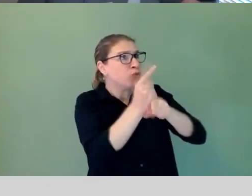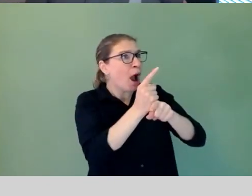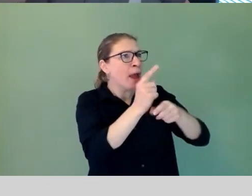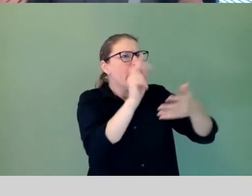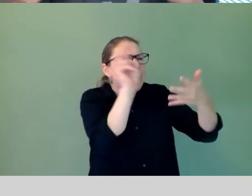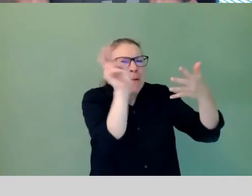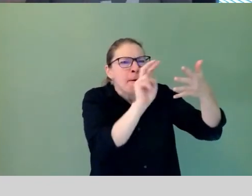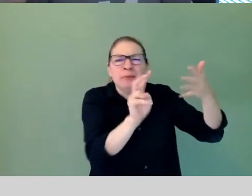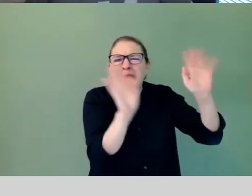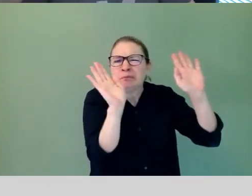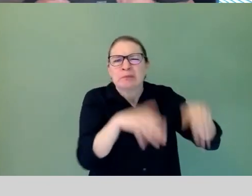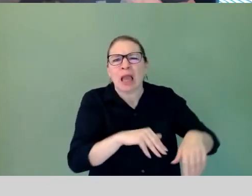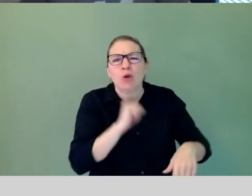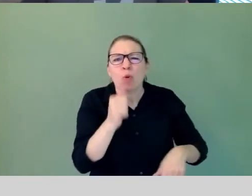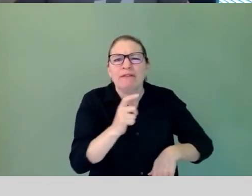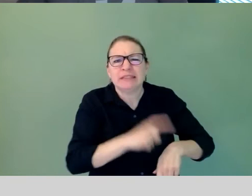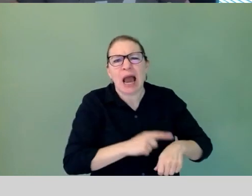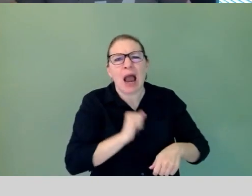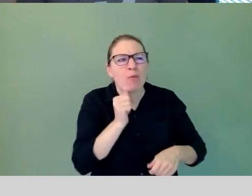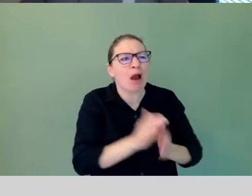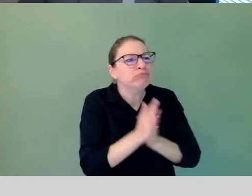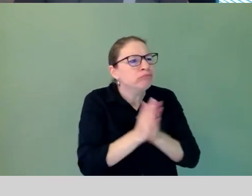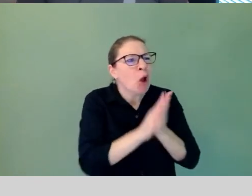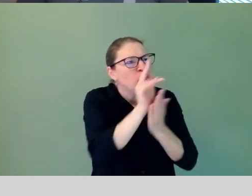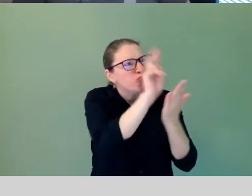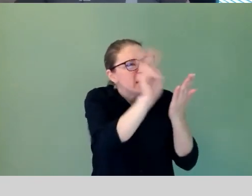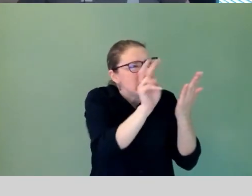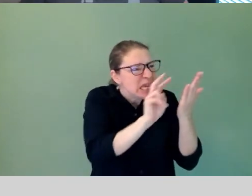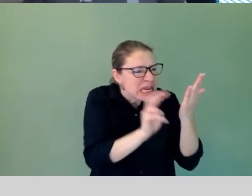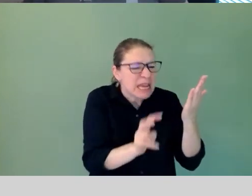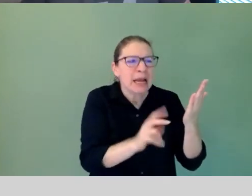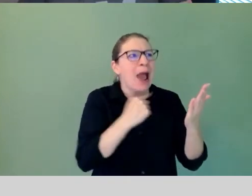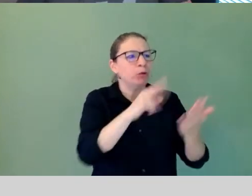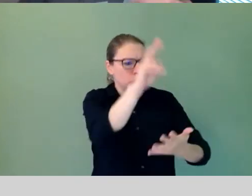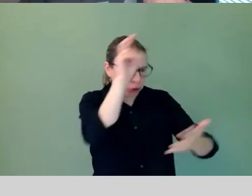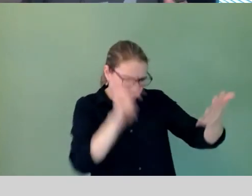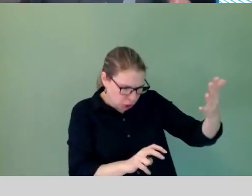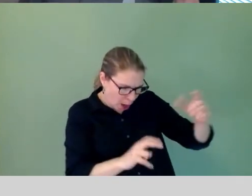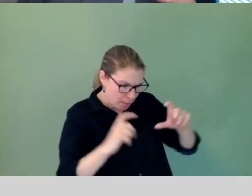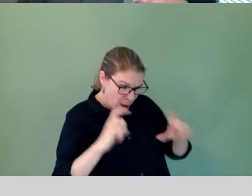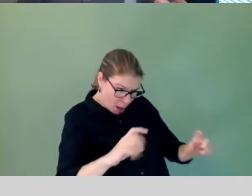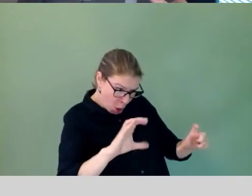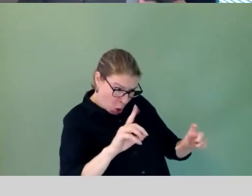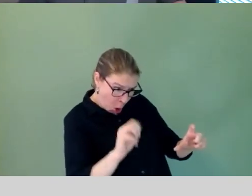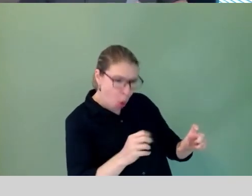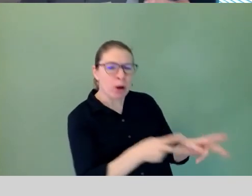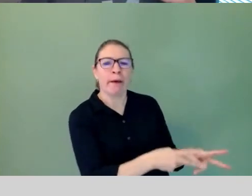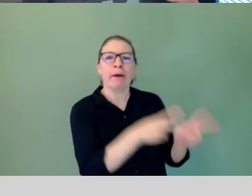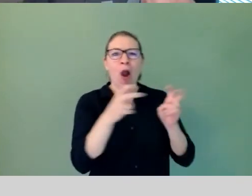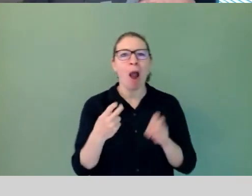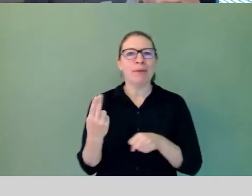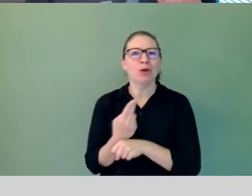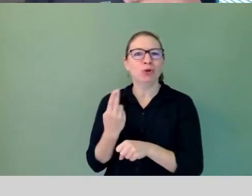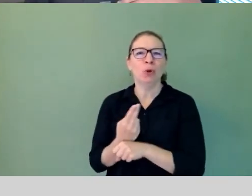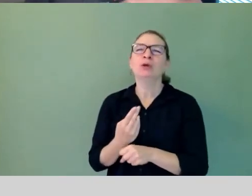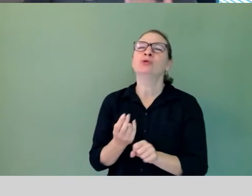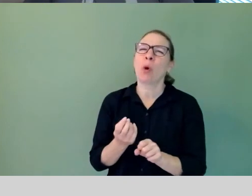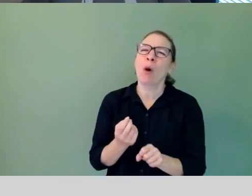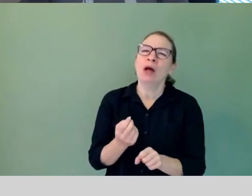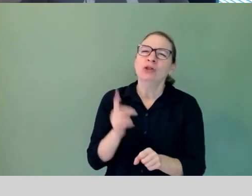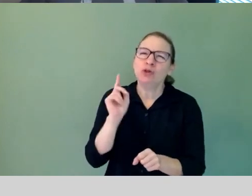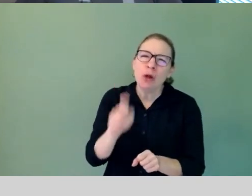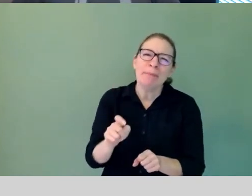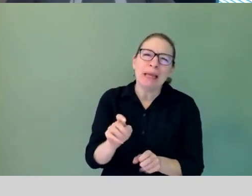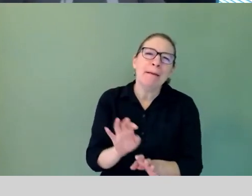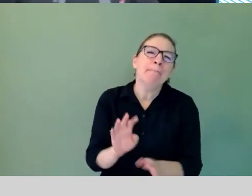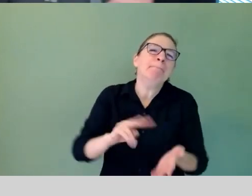here. So use examples because people are going to want to copy and paste your examples. Use meaningful variable names. We all say that code